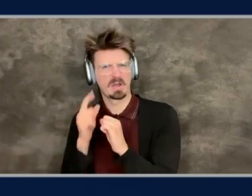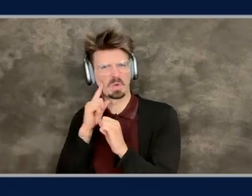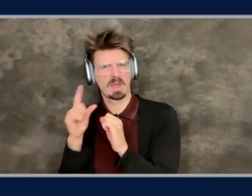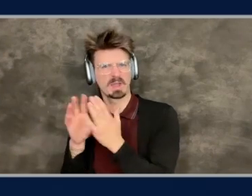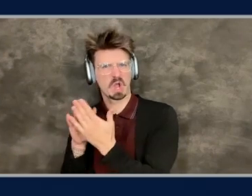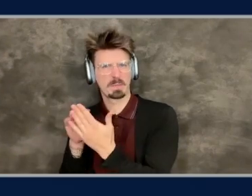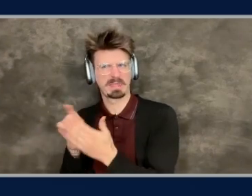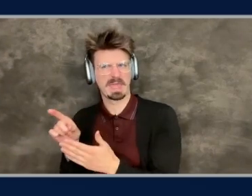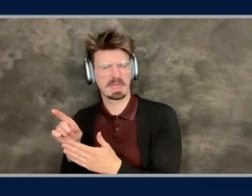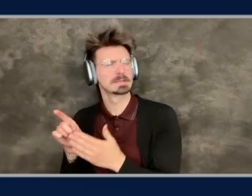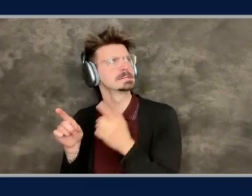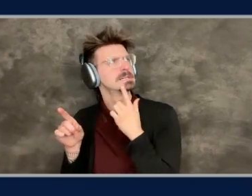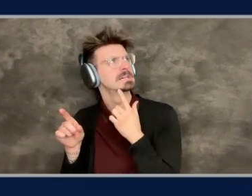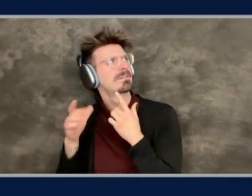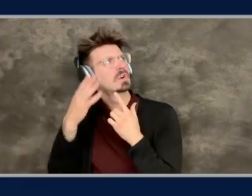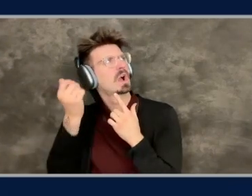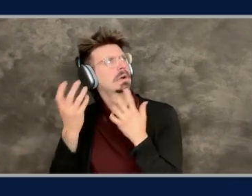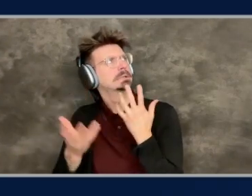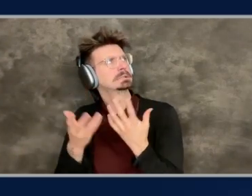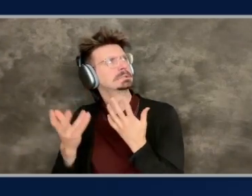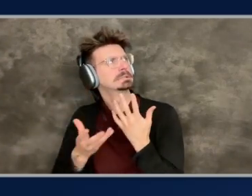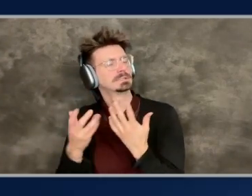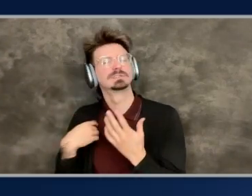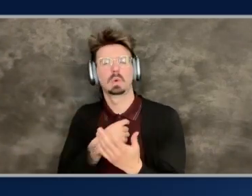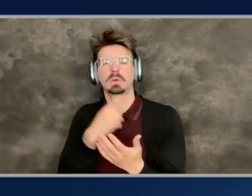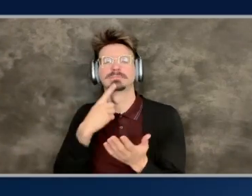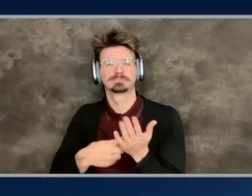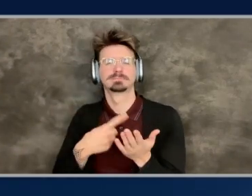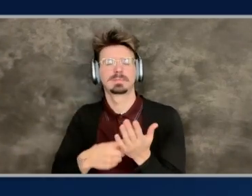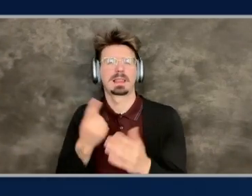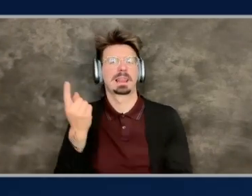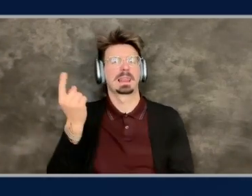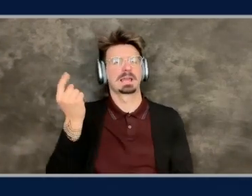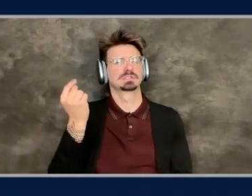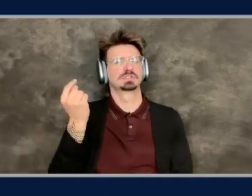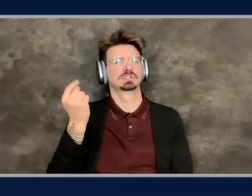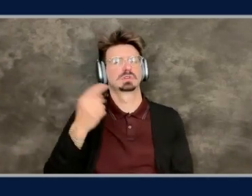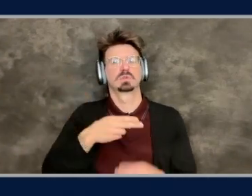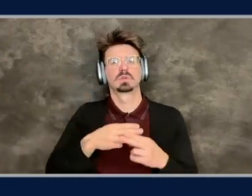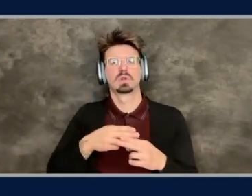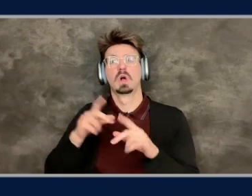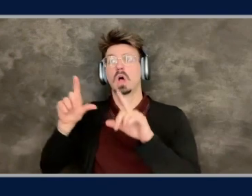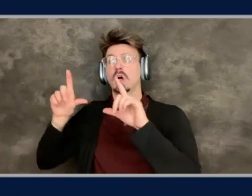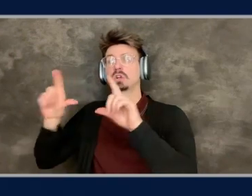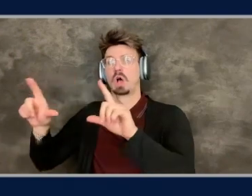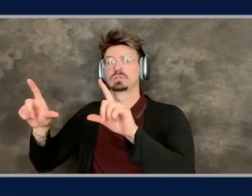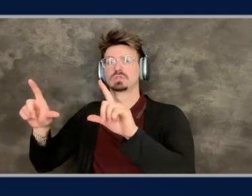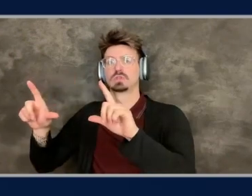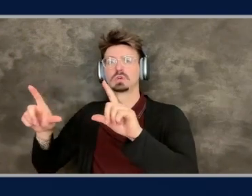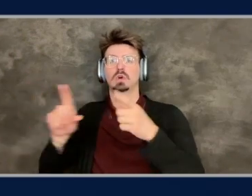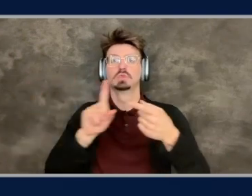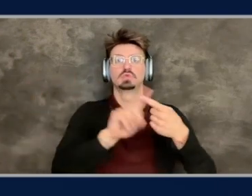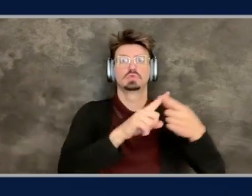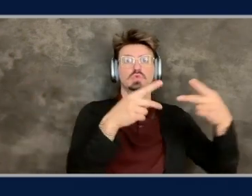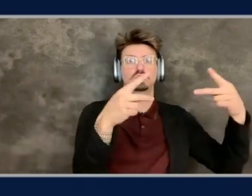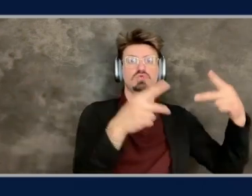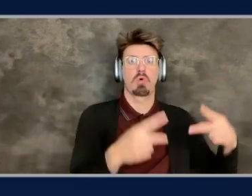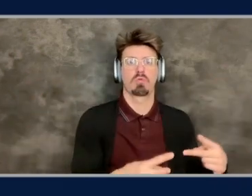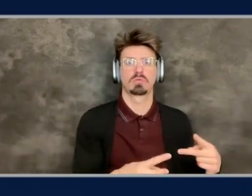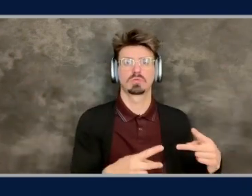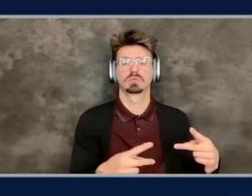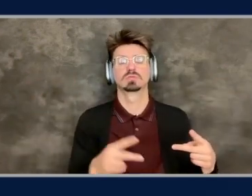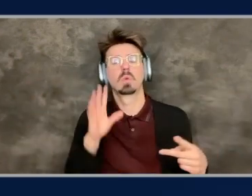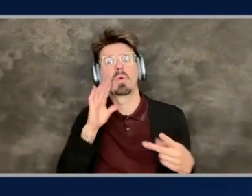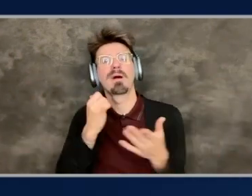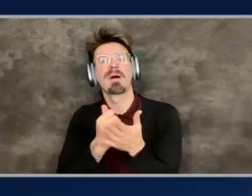we talked about in preview last year something called console to code, where we will help you record actions that are in the